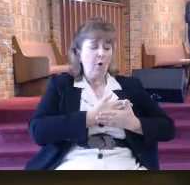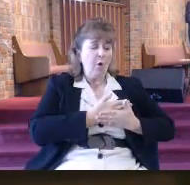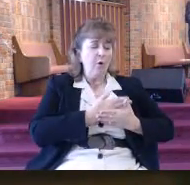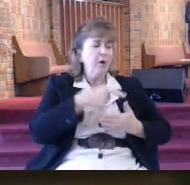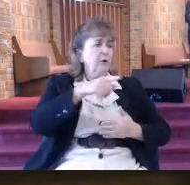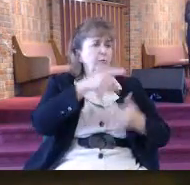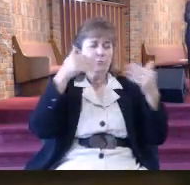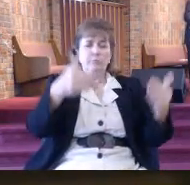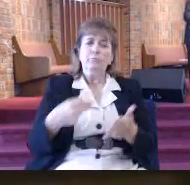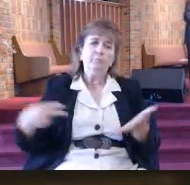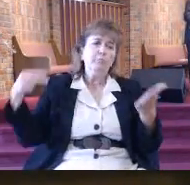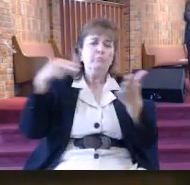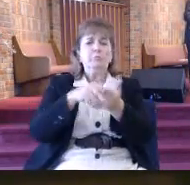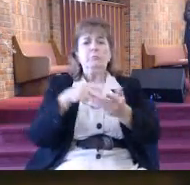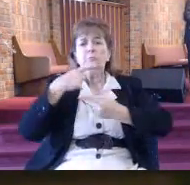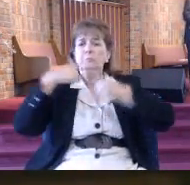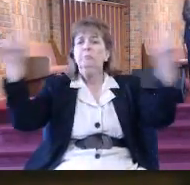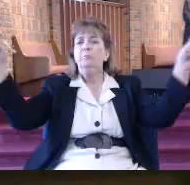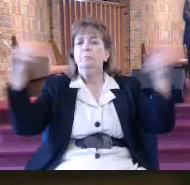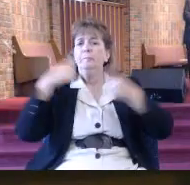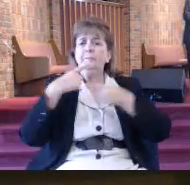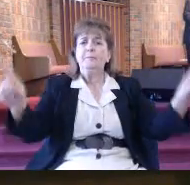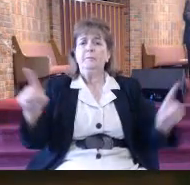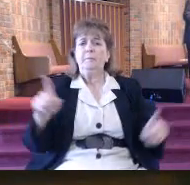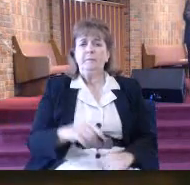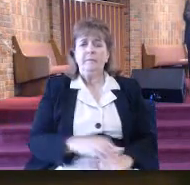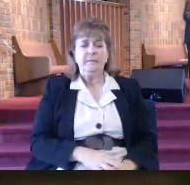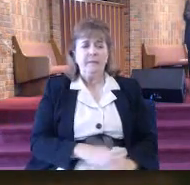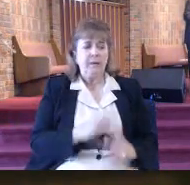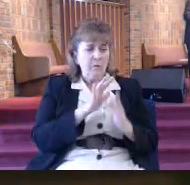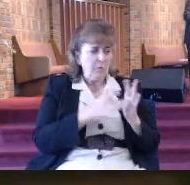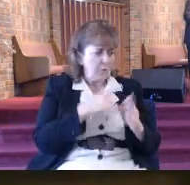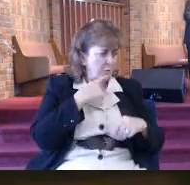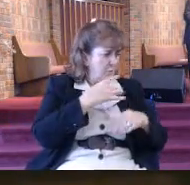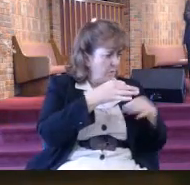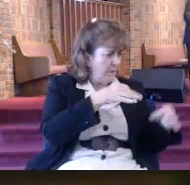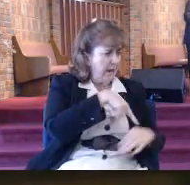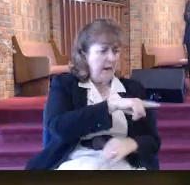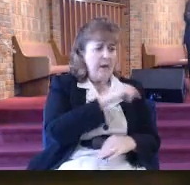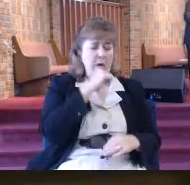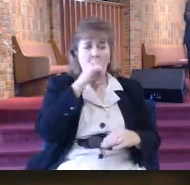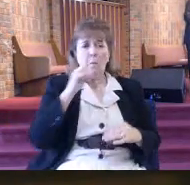the rooftops. Don't be afraid of those who can take your life.